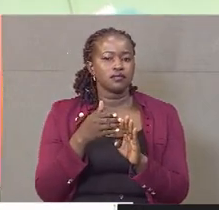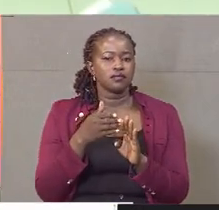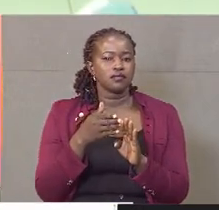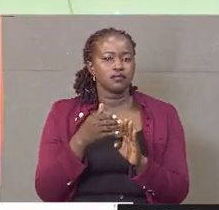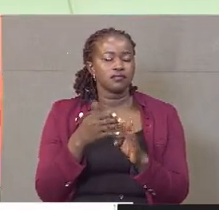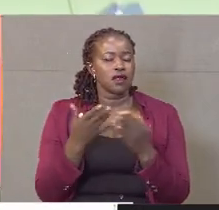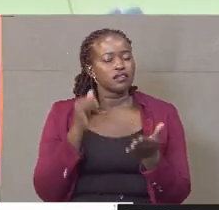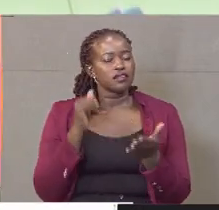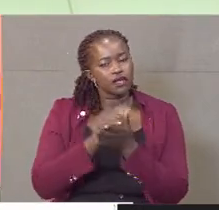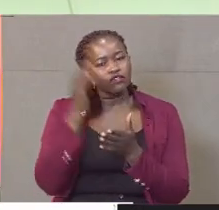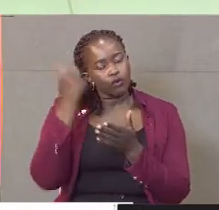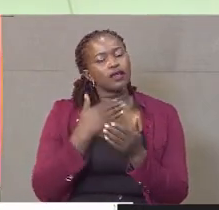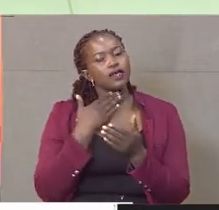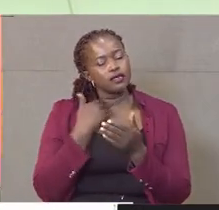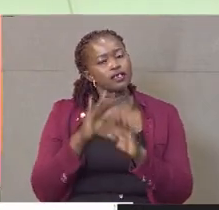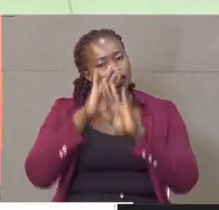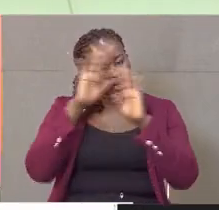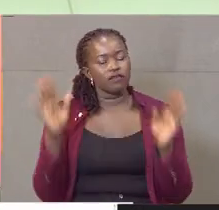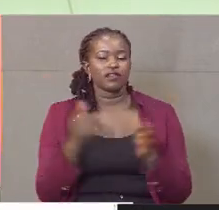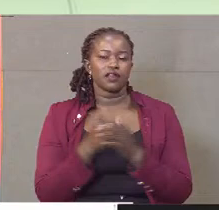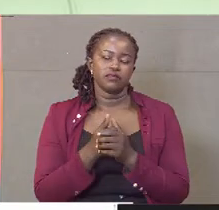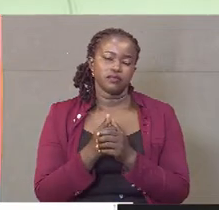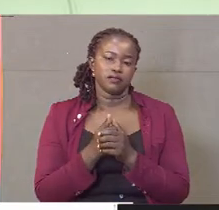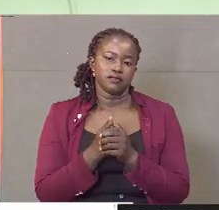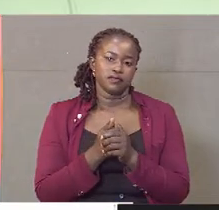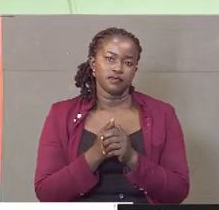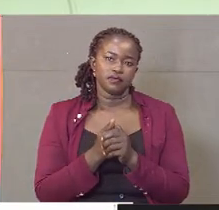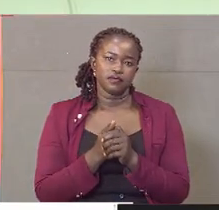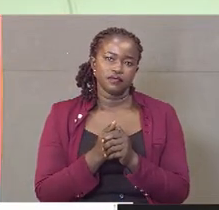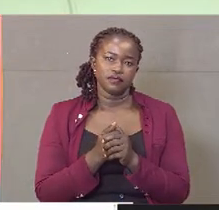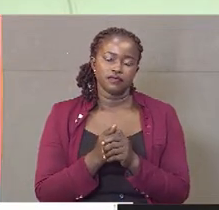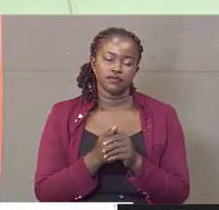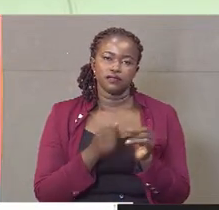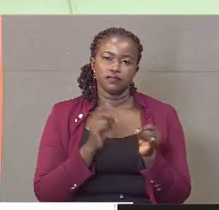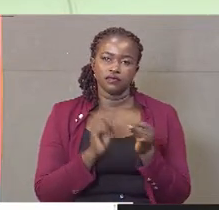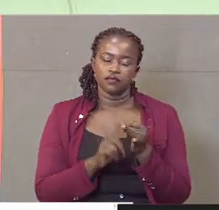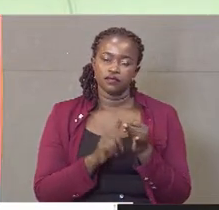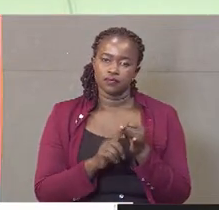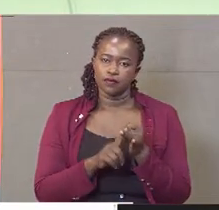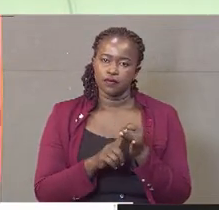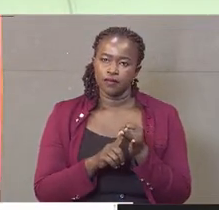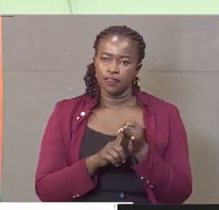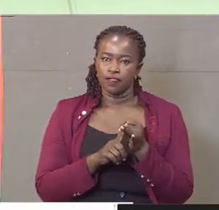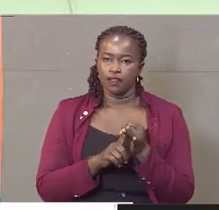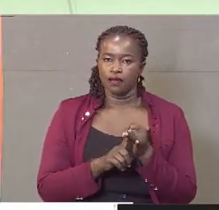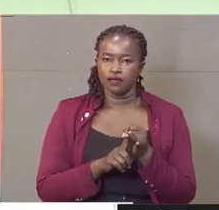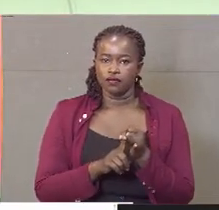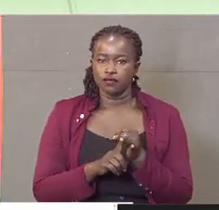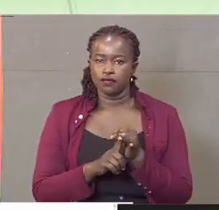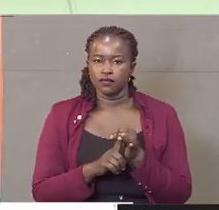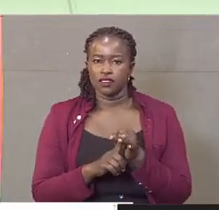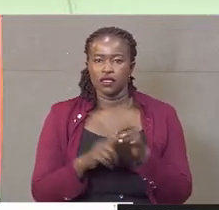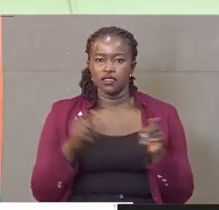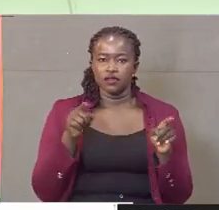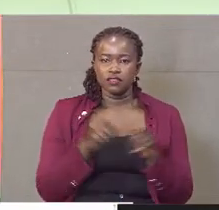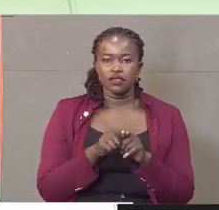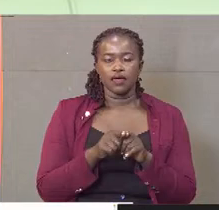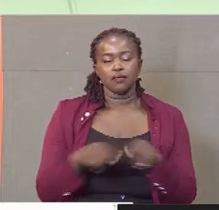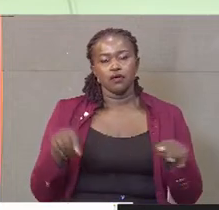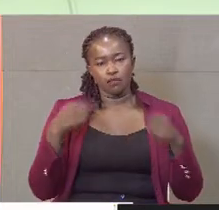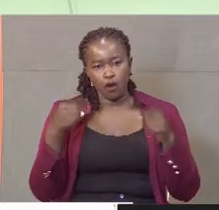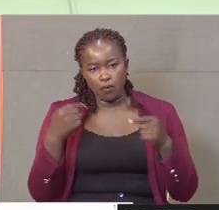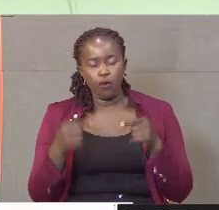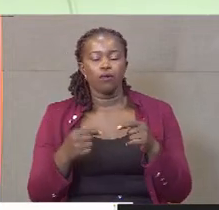therein that refer to the ministry she's speaking for. Secondly, the ping pong between finance and